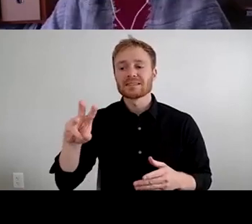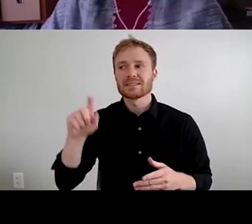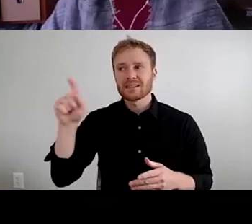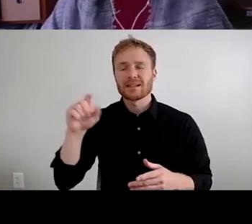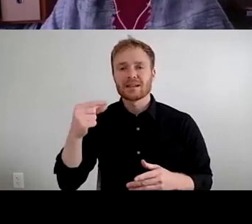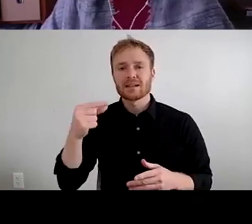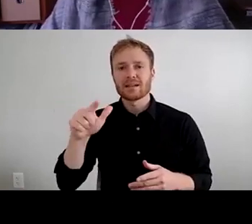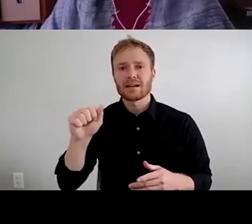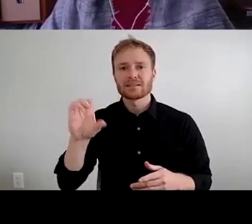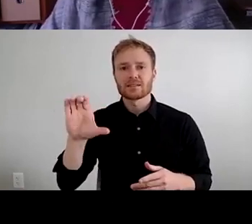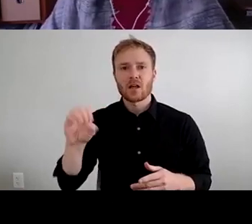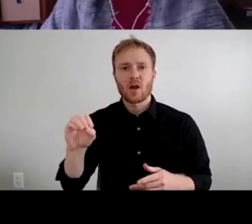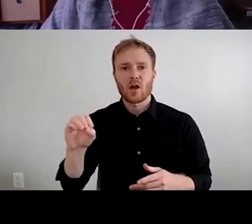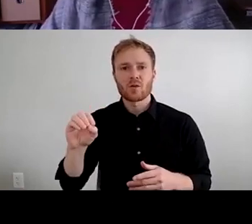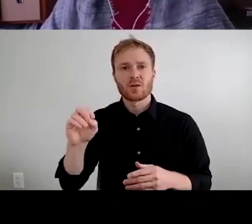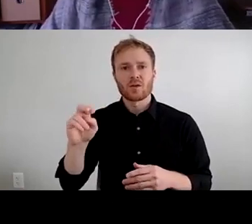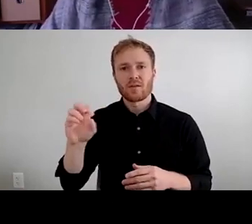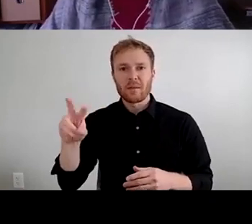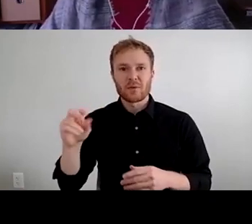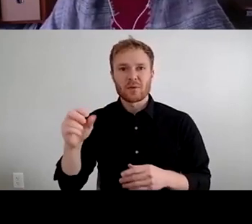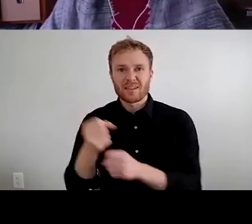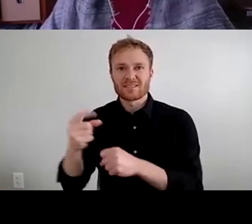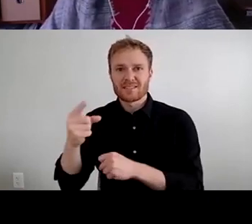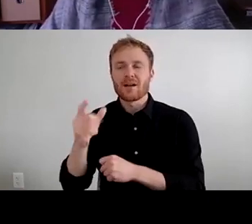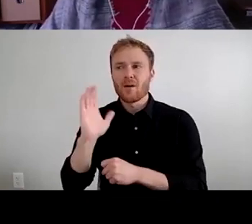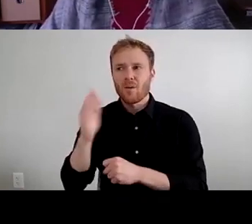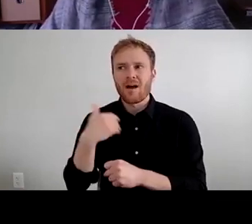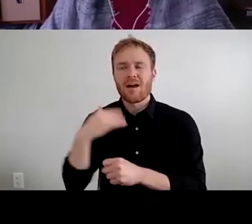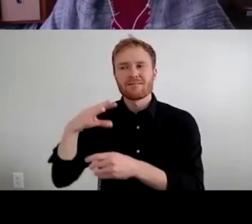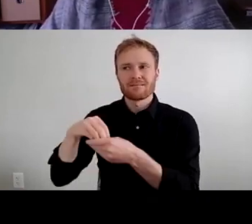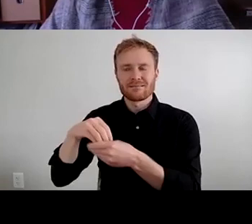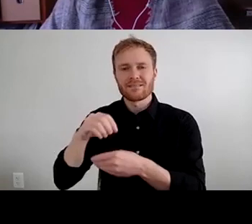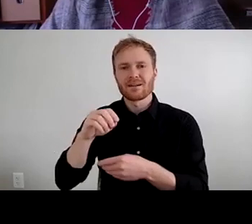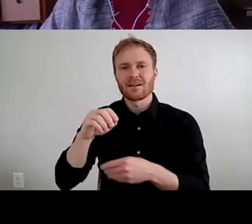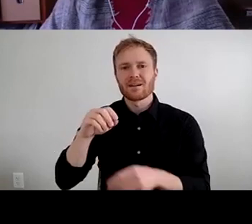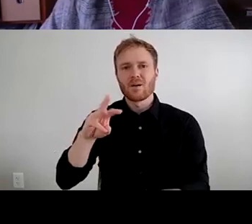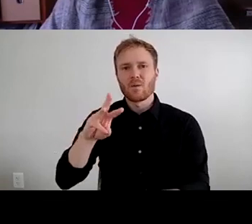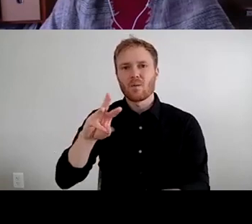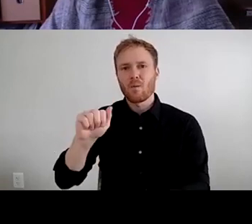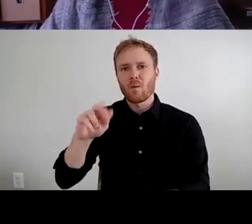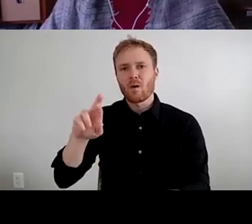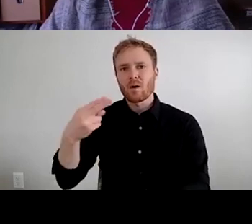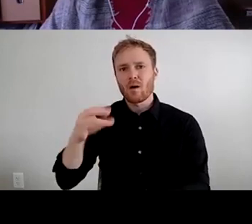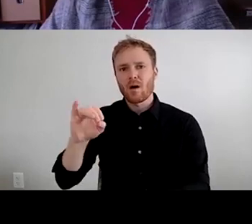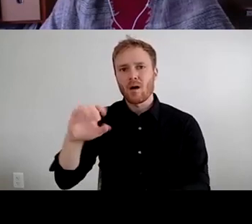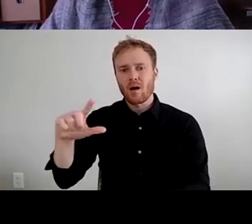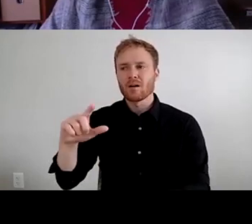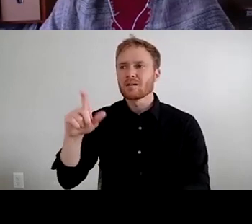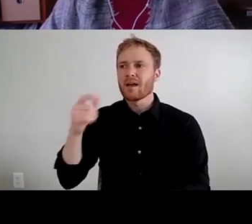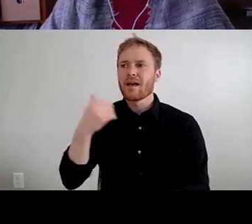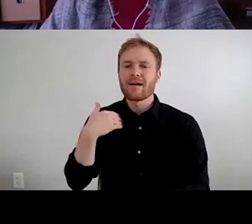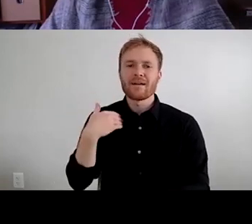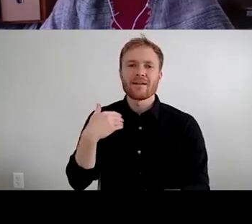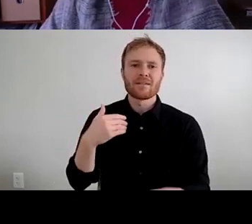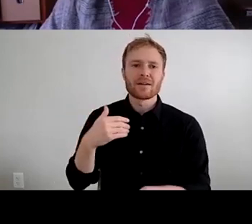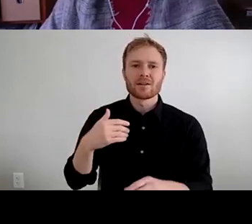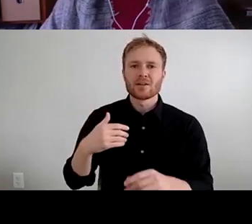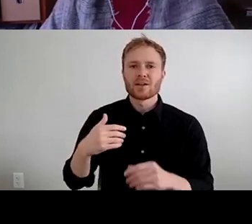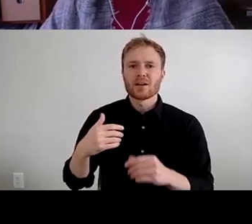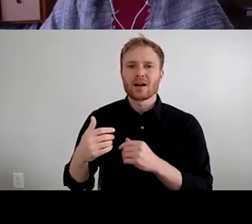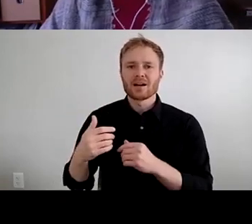have a Warholian, because they are doing shoulder events, cultural shoulder events around the conference. So that could